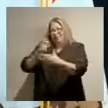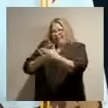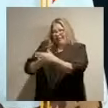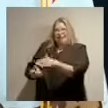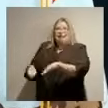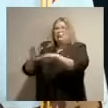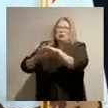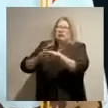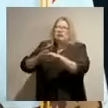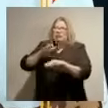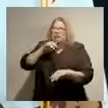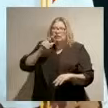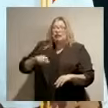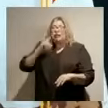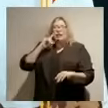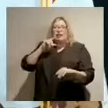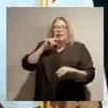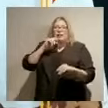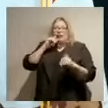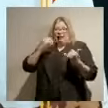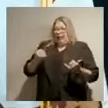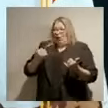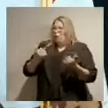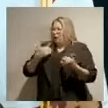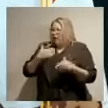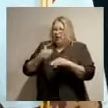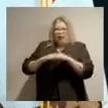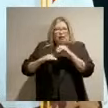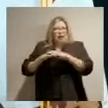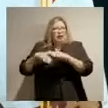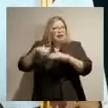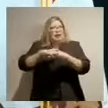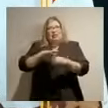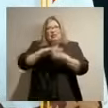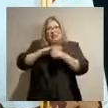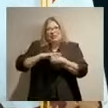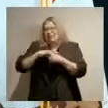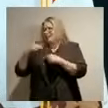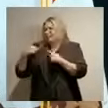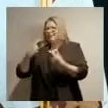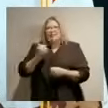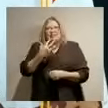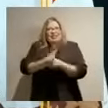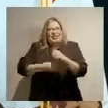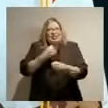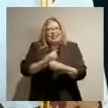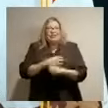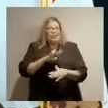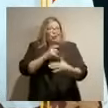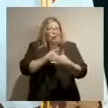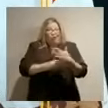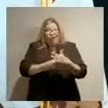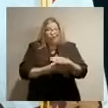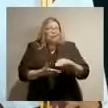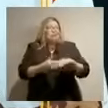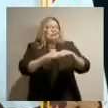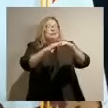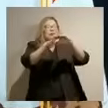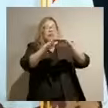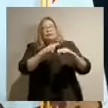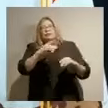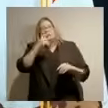time, particularly with the stacking of stress over the course of the last few years with costs that have risen as a consequence